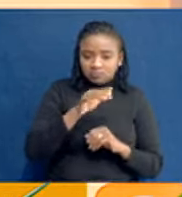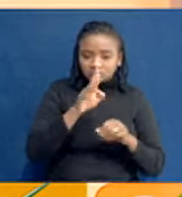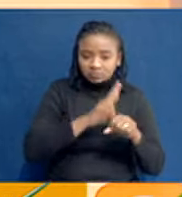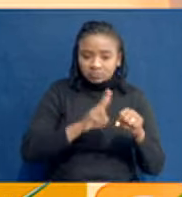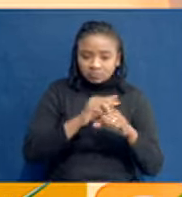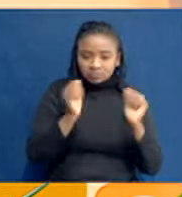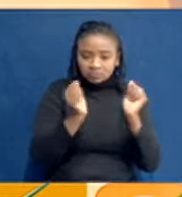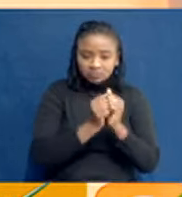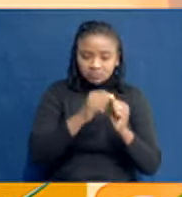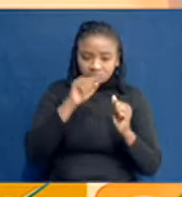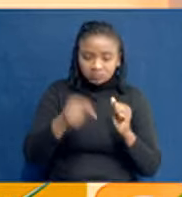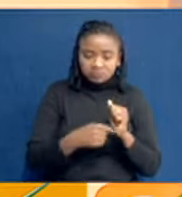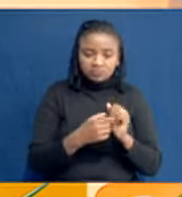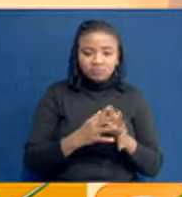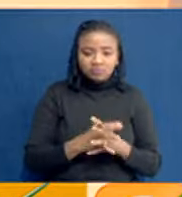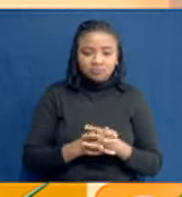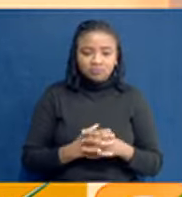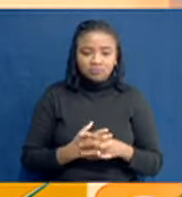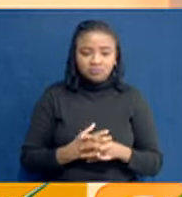basket of goods and services.